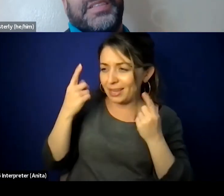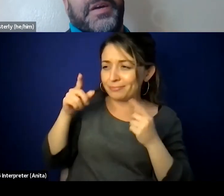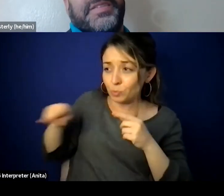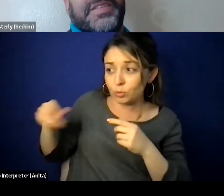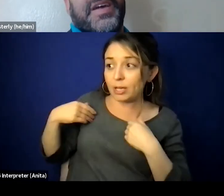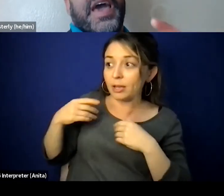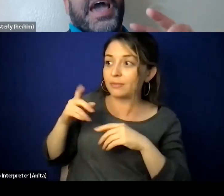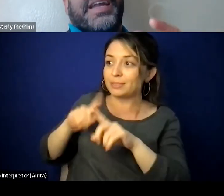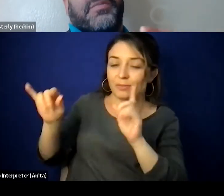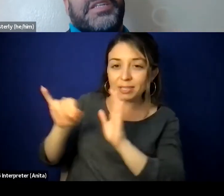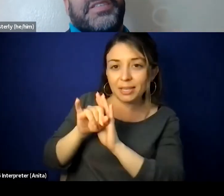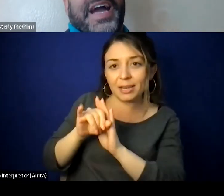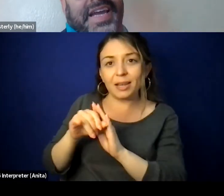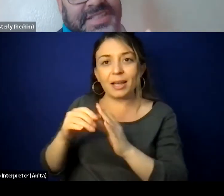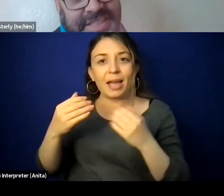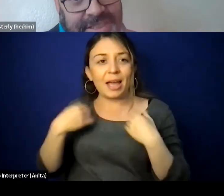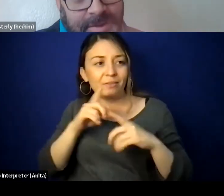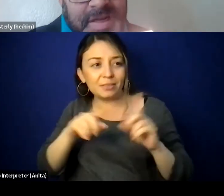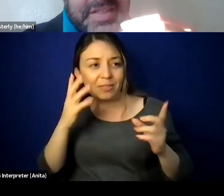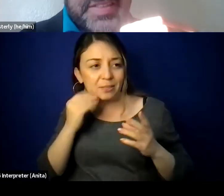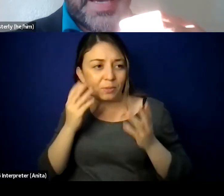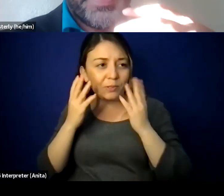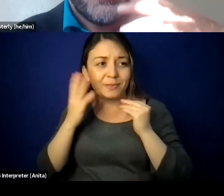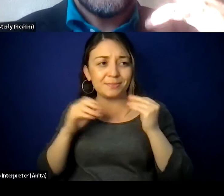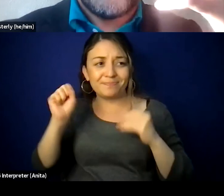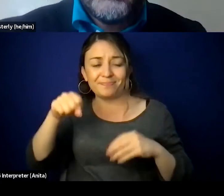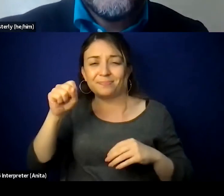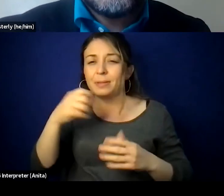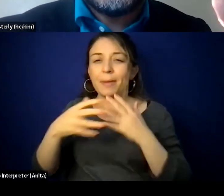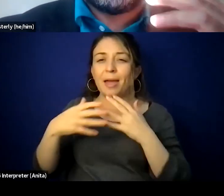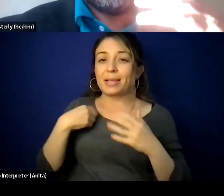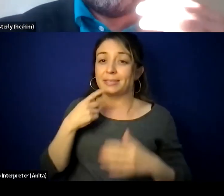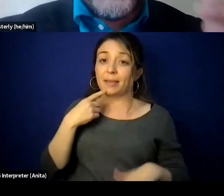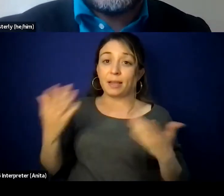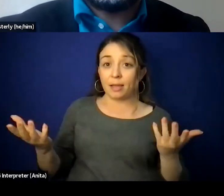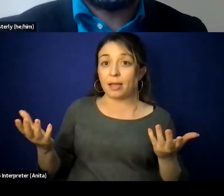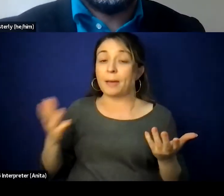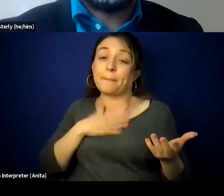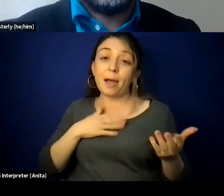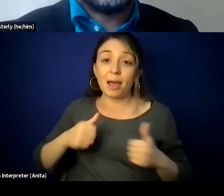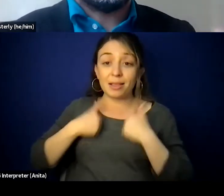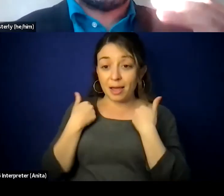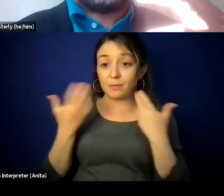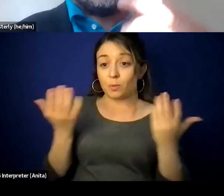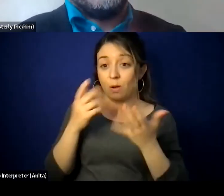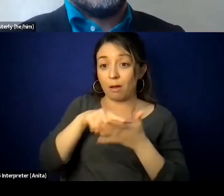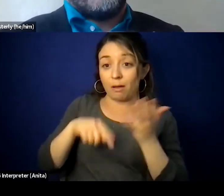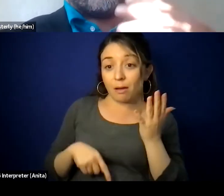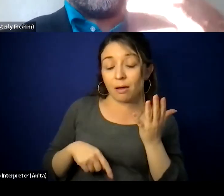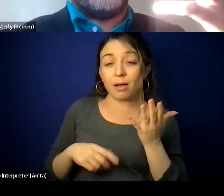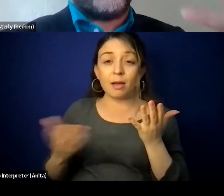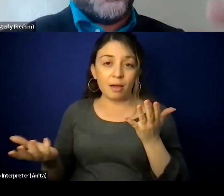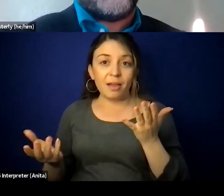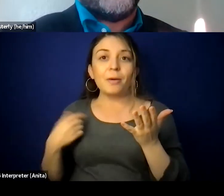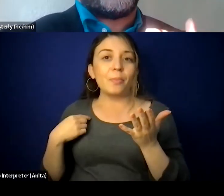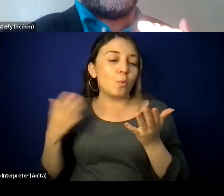different experiences. And as much as I can continue to say, here's what my life experience is, but here